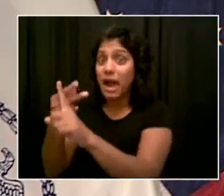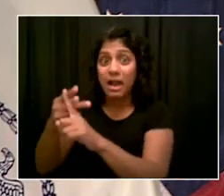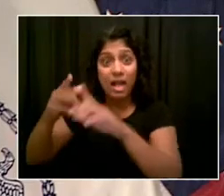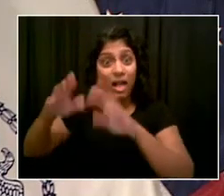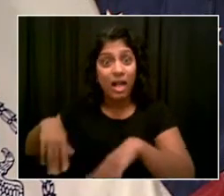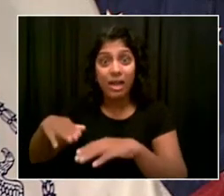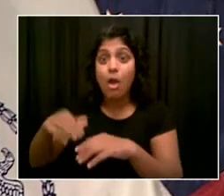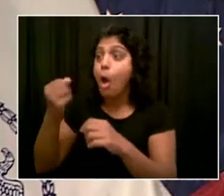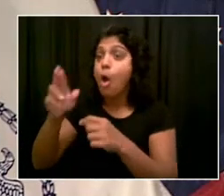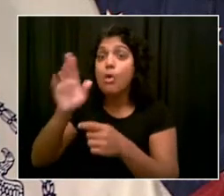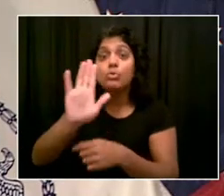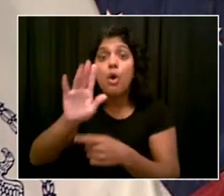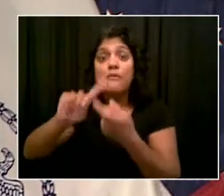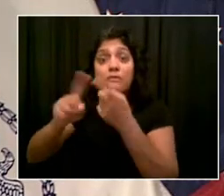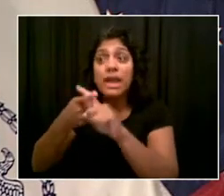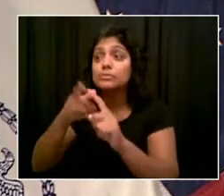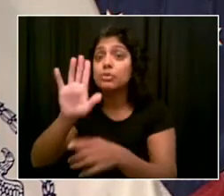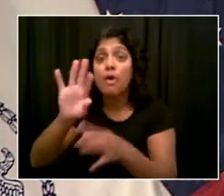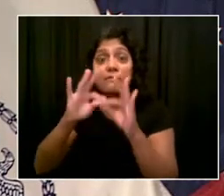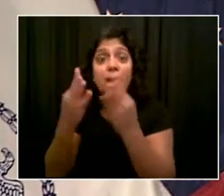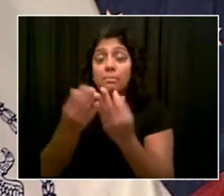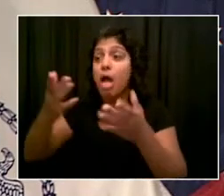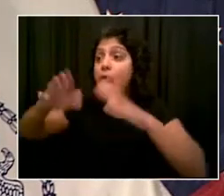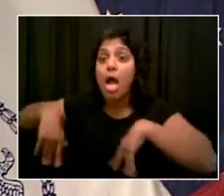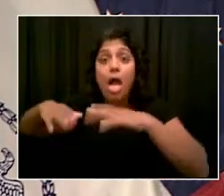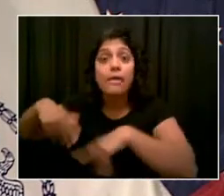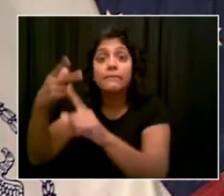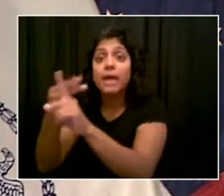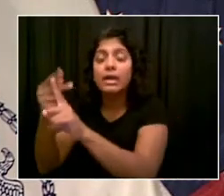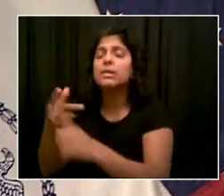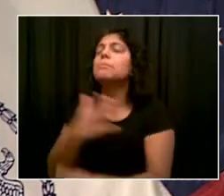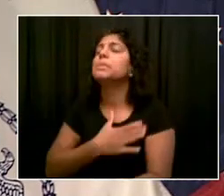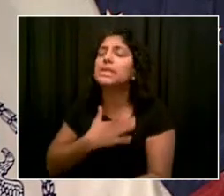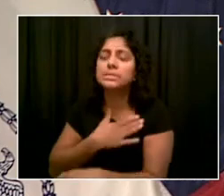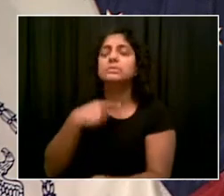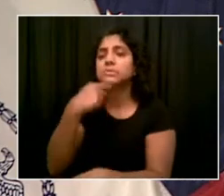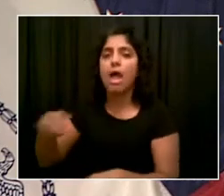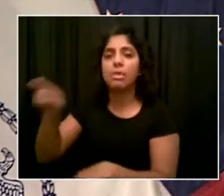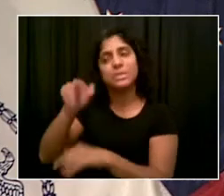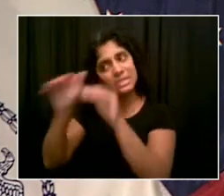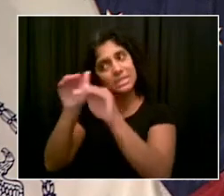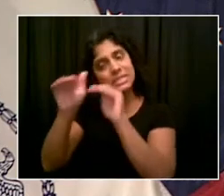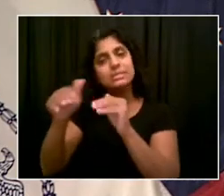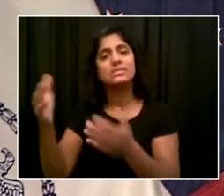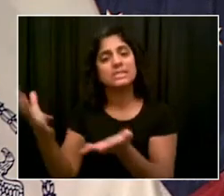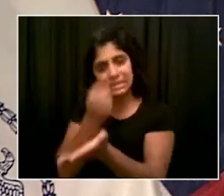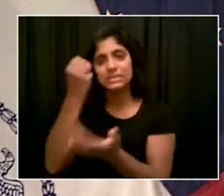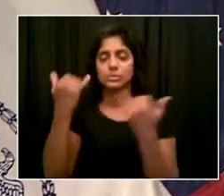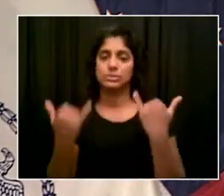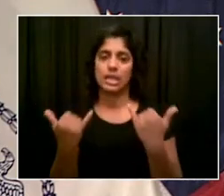It is free, it is everywhere. Get vaccinated and help us move forward. Thank you, everybody.